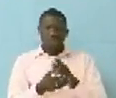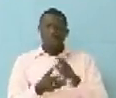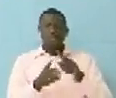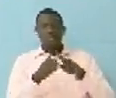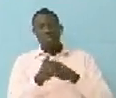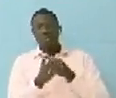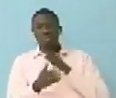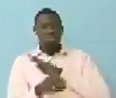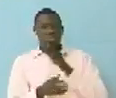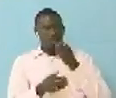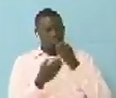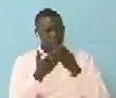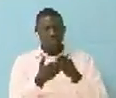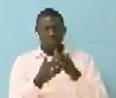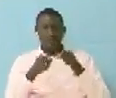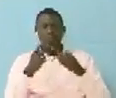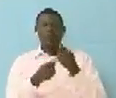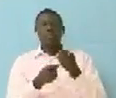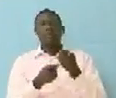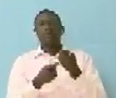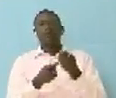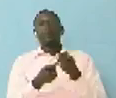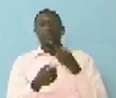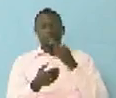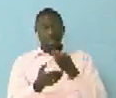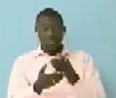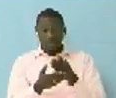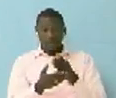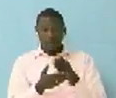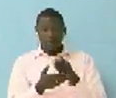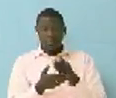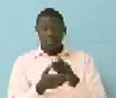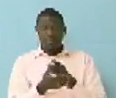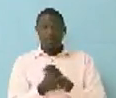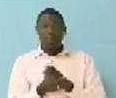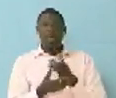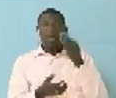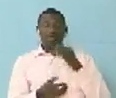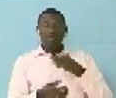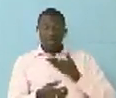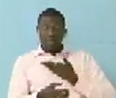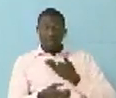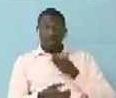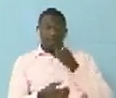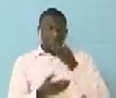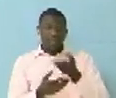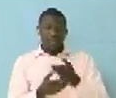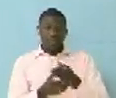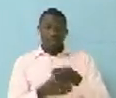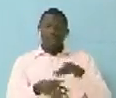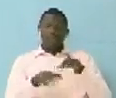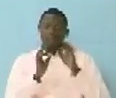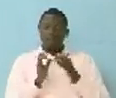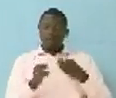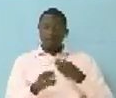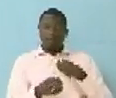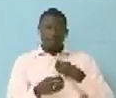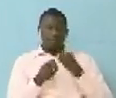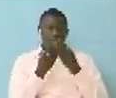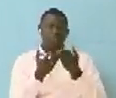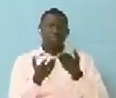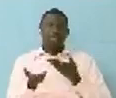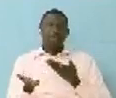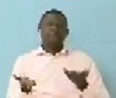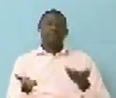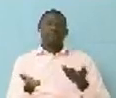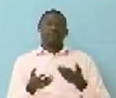or did not say it. Is that the case? If I have said that, take it that I said it.